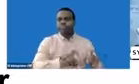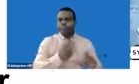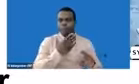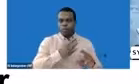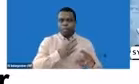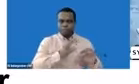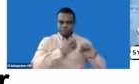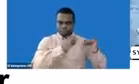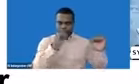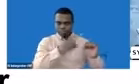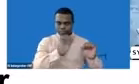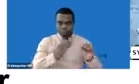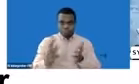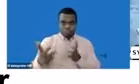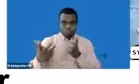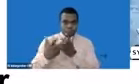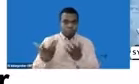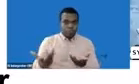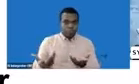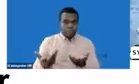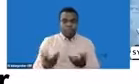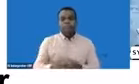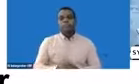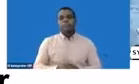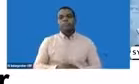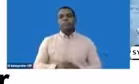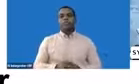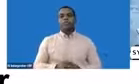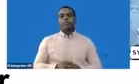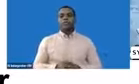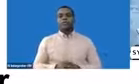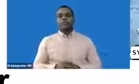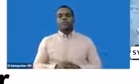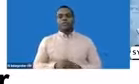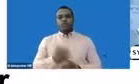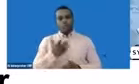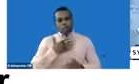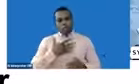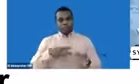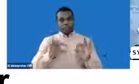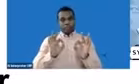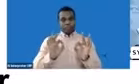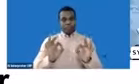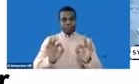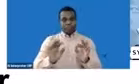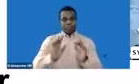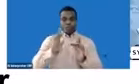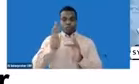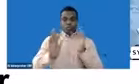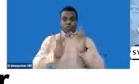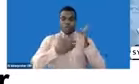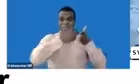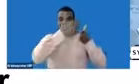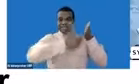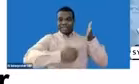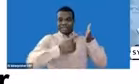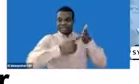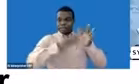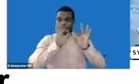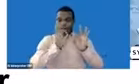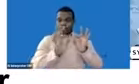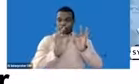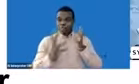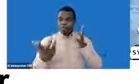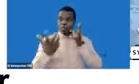complies with the legislation, you will always need to do some manual testing It's interesting that not even the